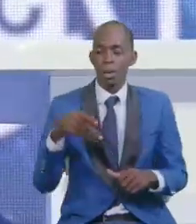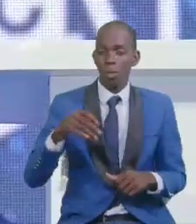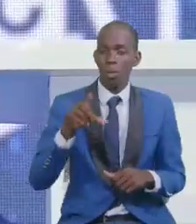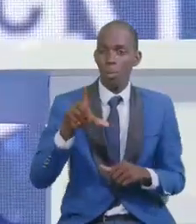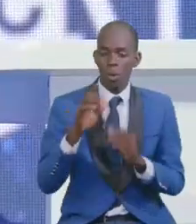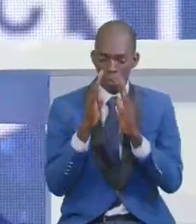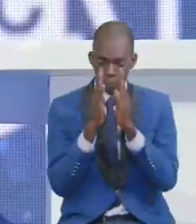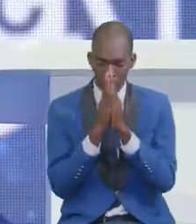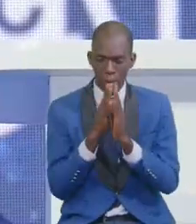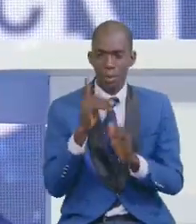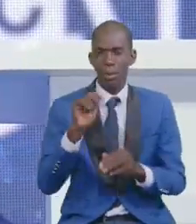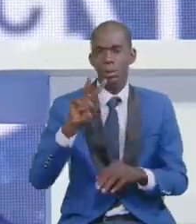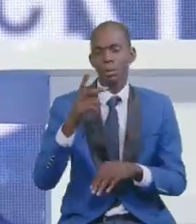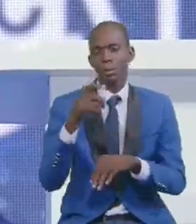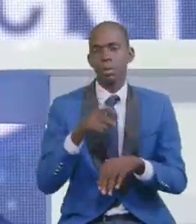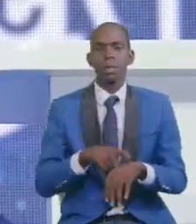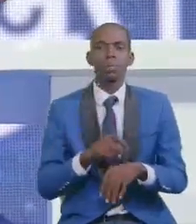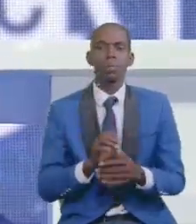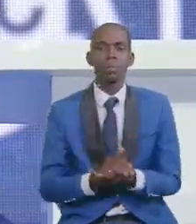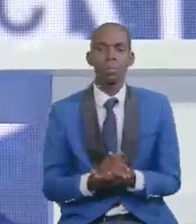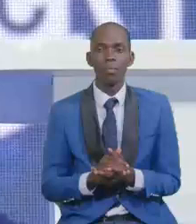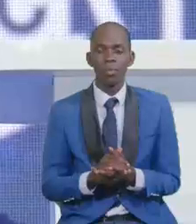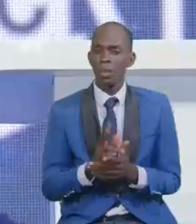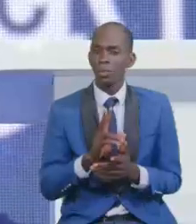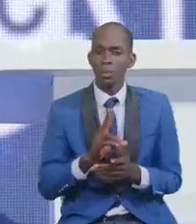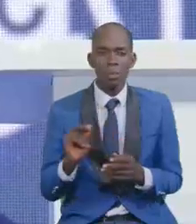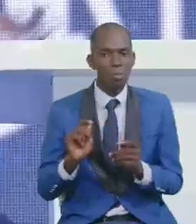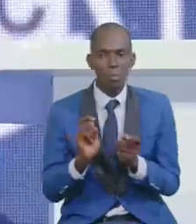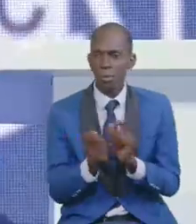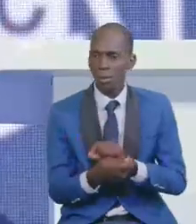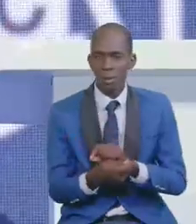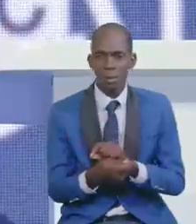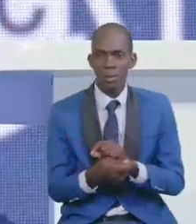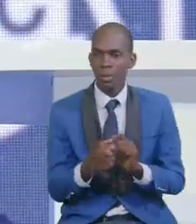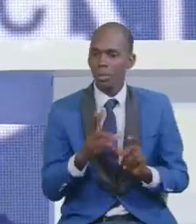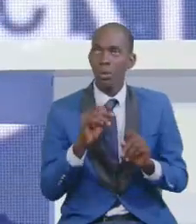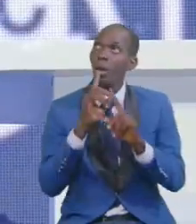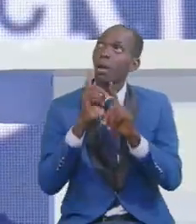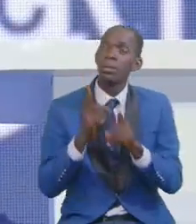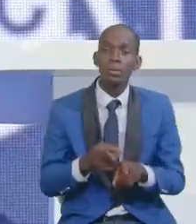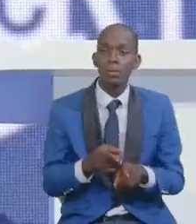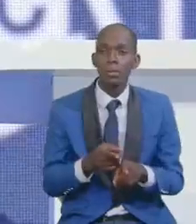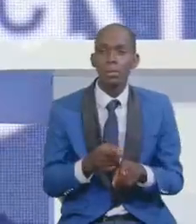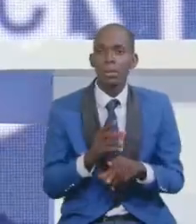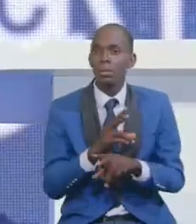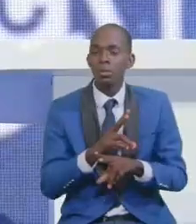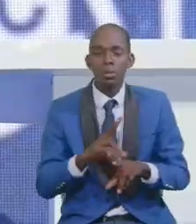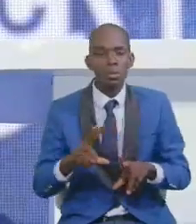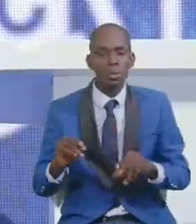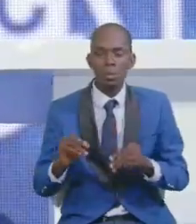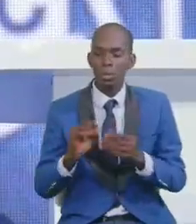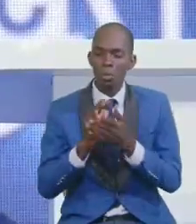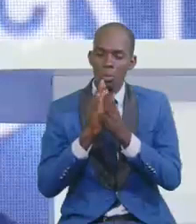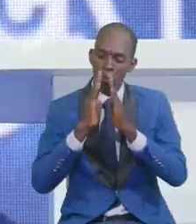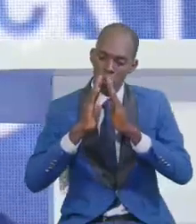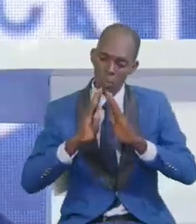second time. No change. No answer. No ease of the